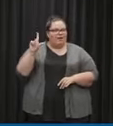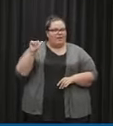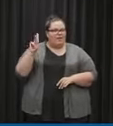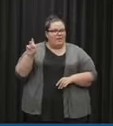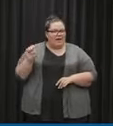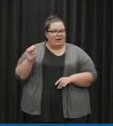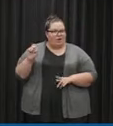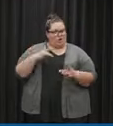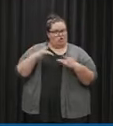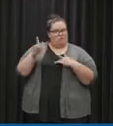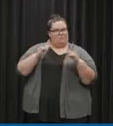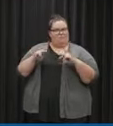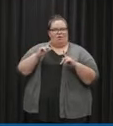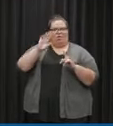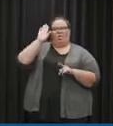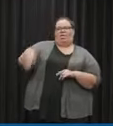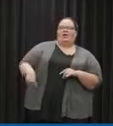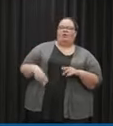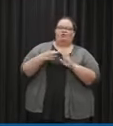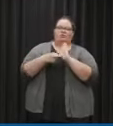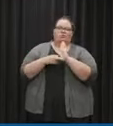seriously?